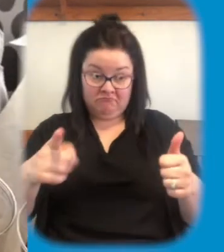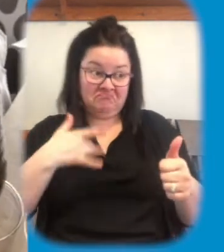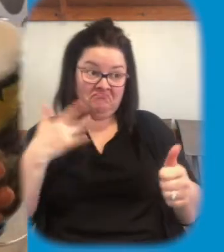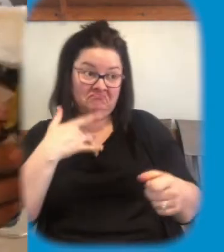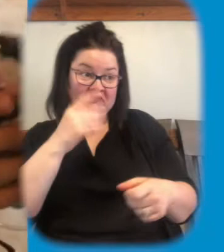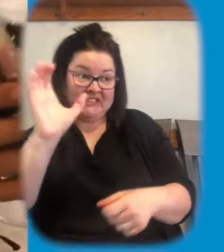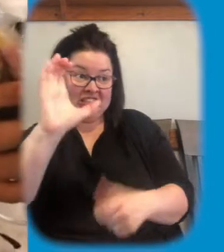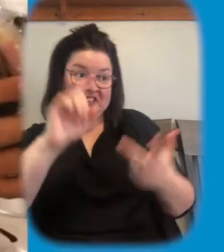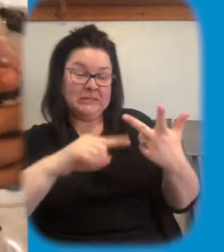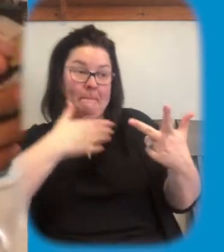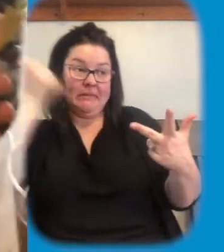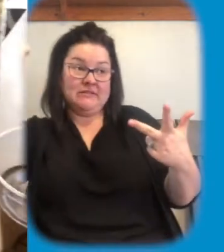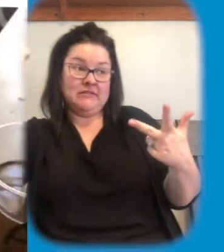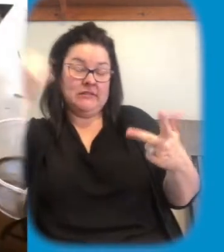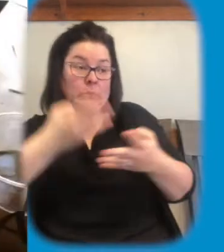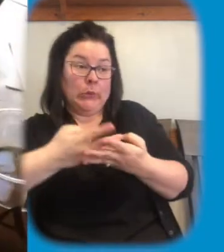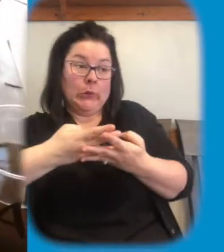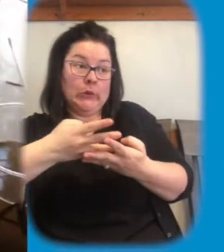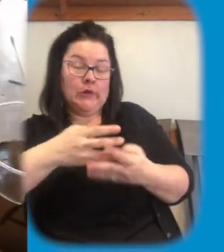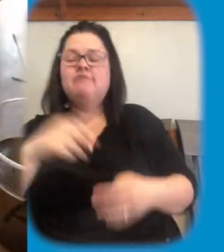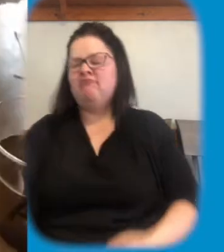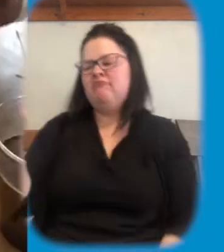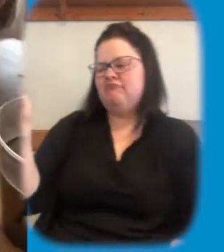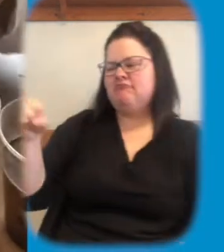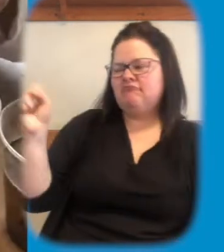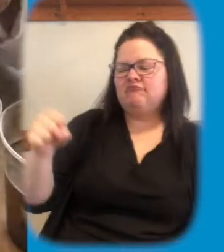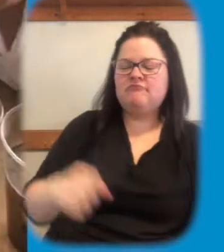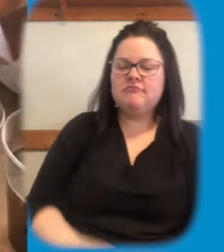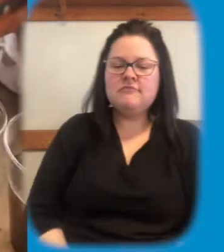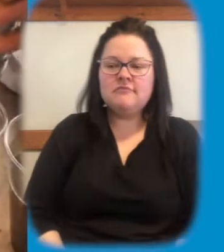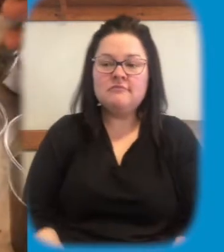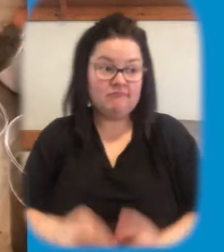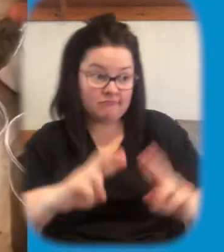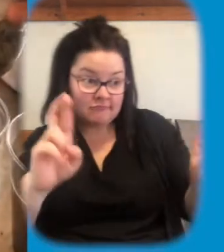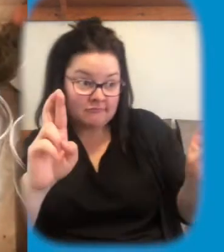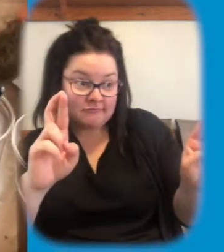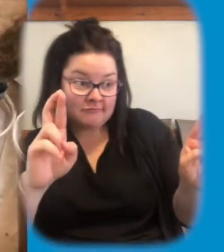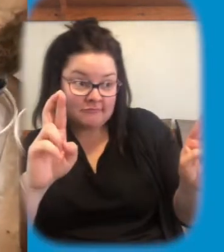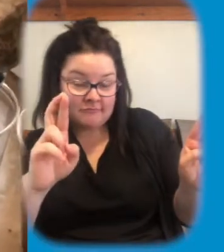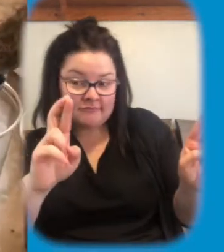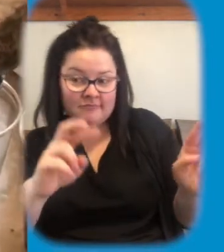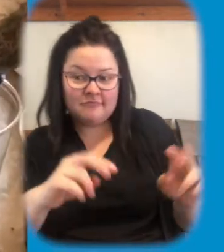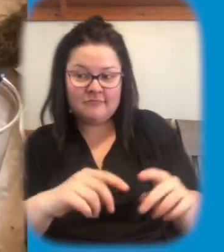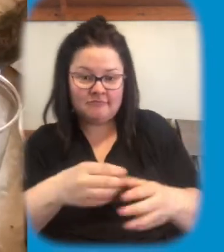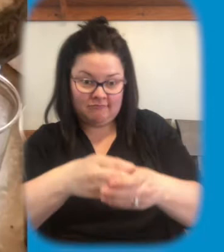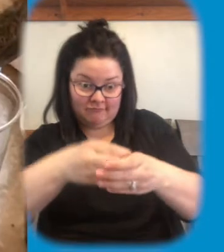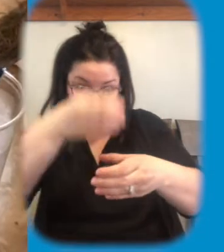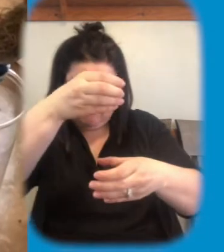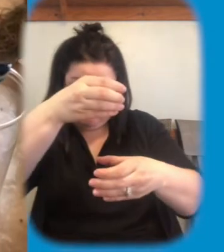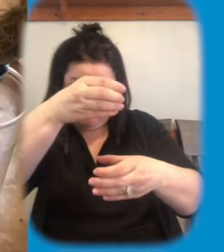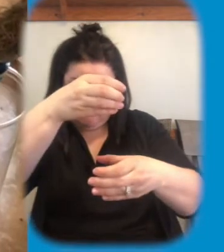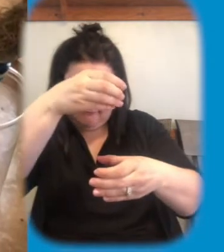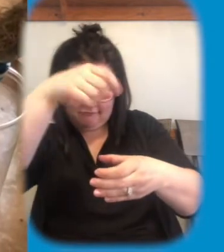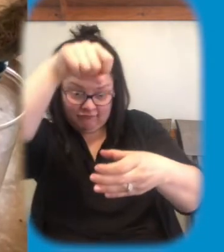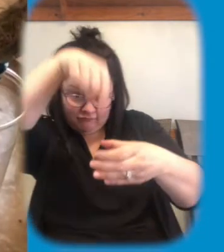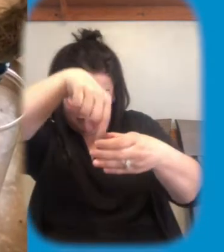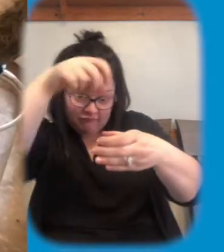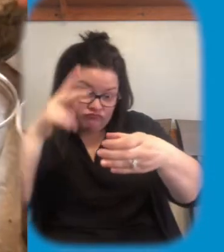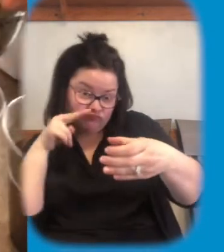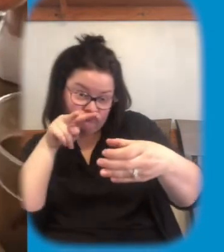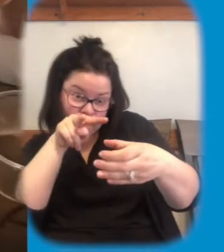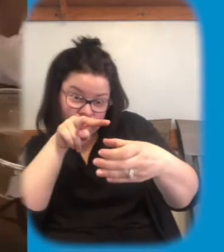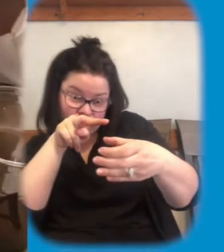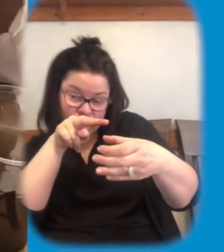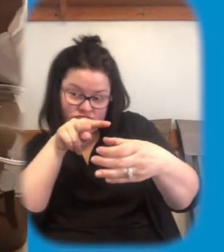Okay, here we go. You still think this is going to be the winner, Simon? Yeah, I still think so. Okay. Ready? Hold it over.